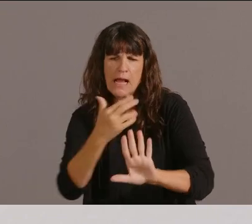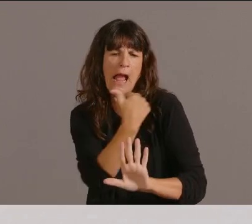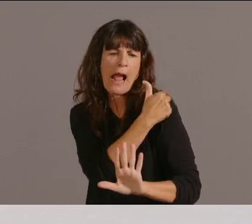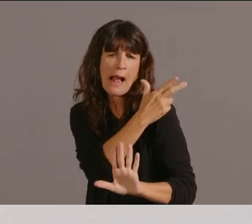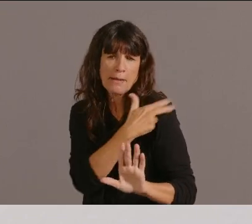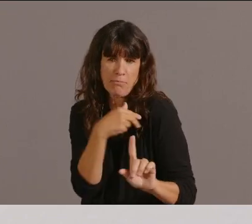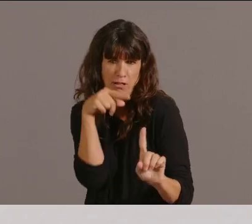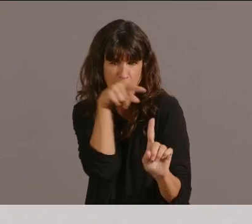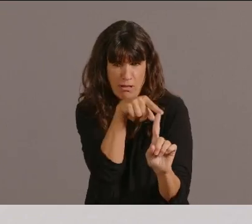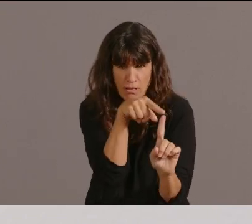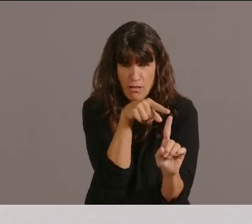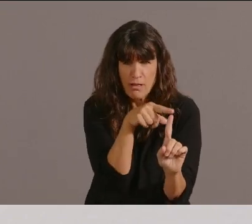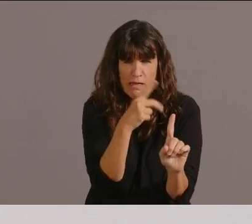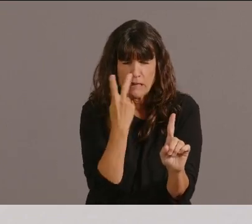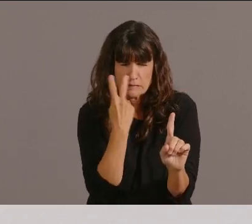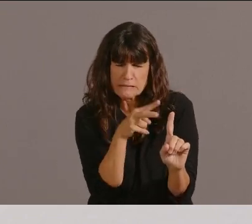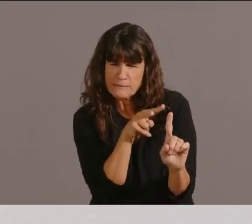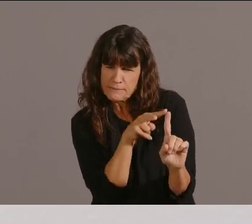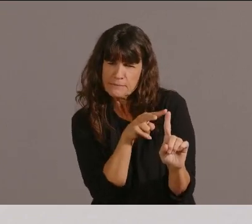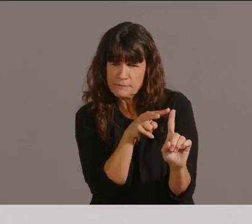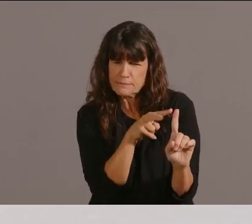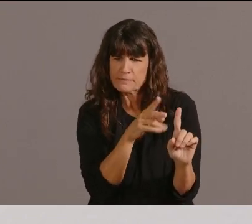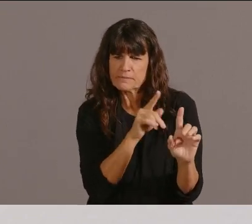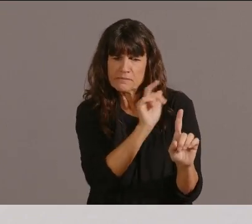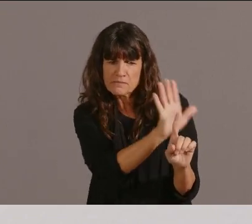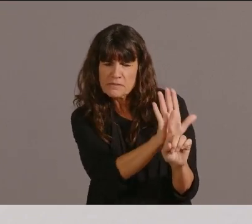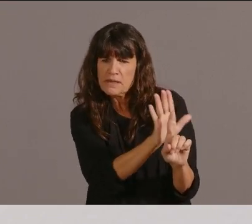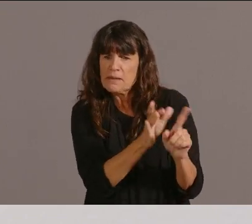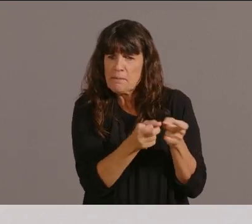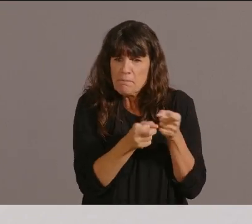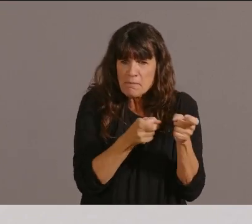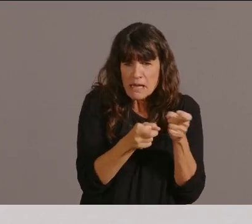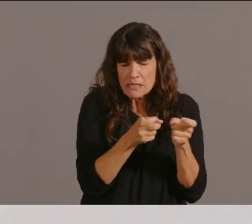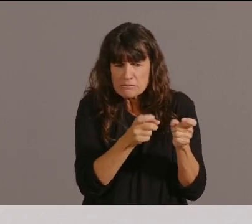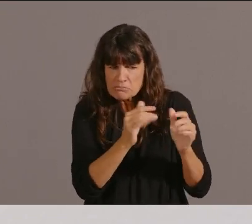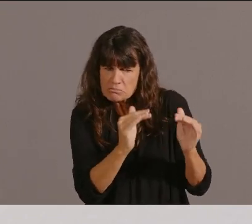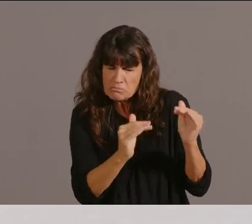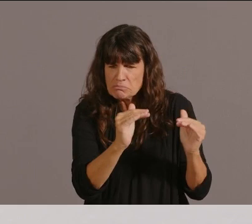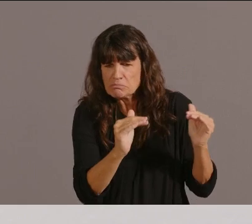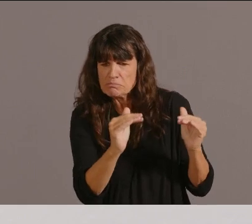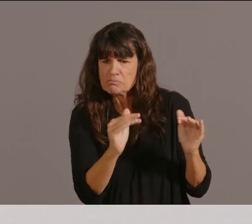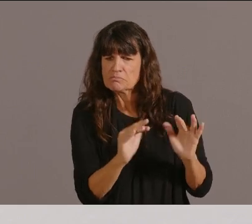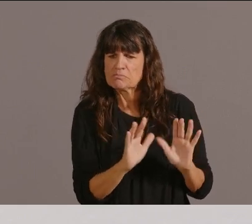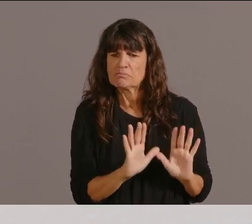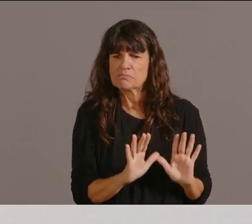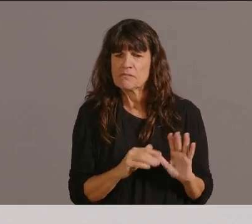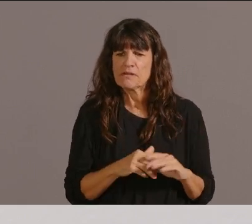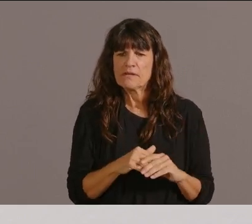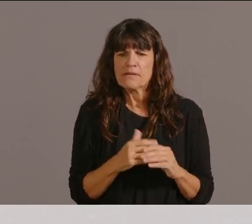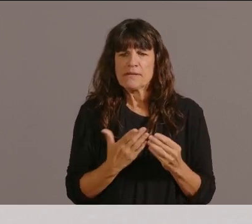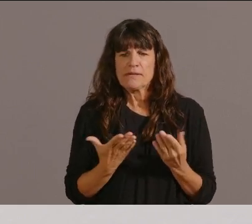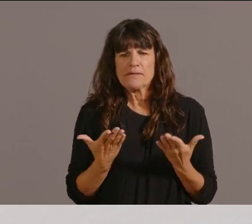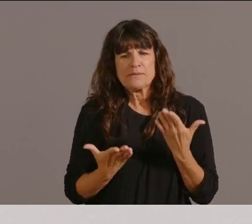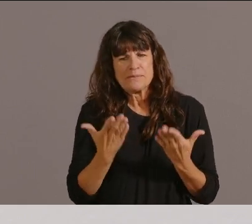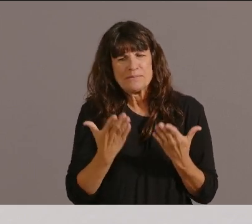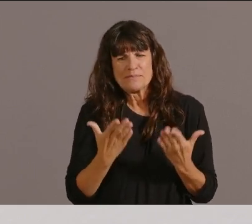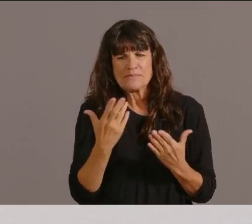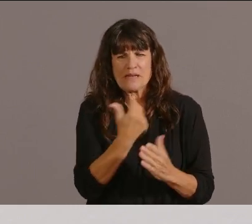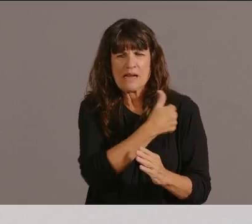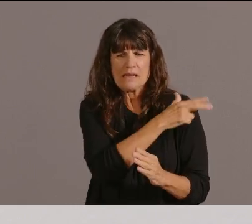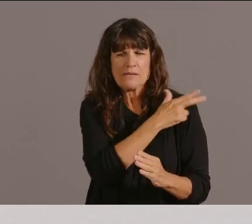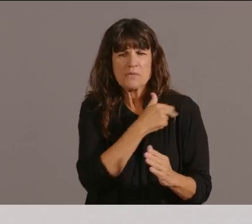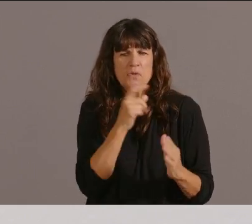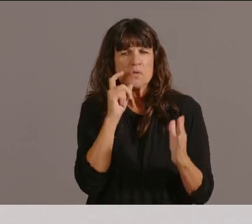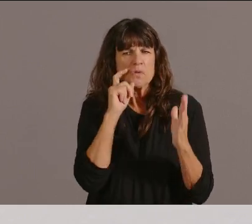it, but they can be managed on the outpatient, it could just be that they're seeing a slight increase. The other